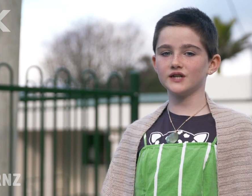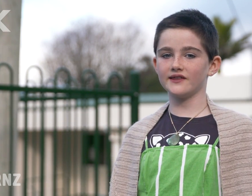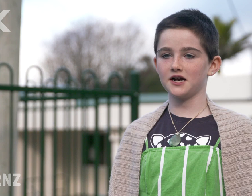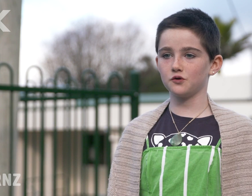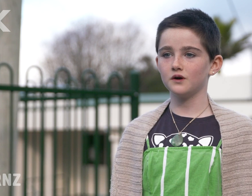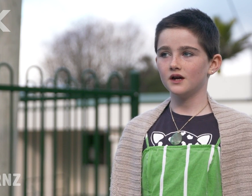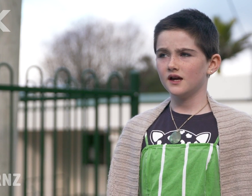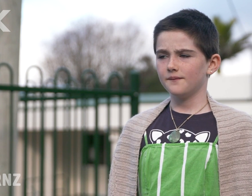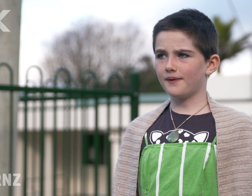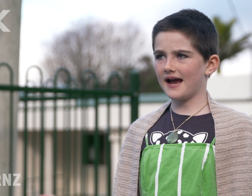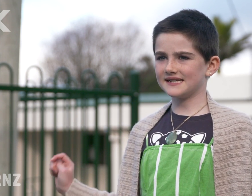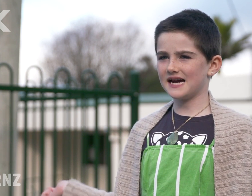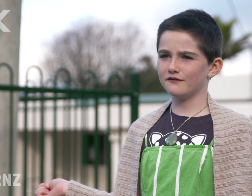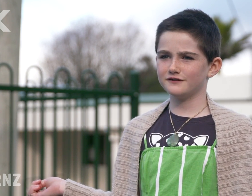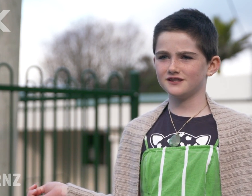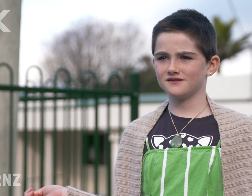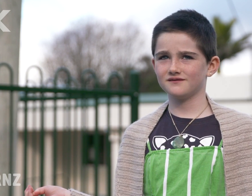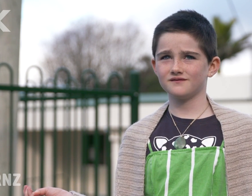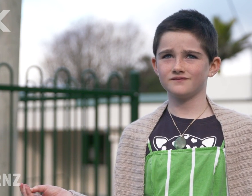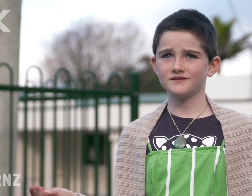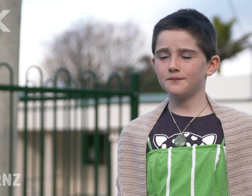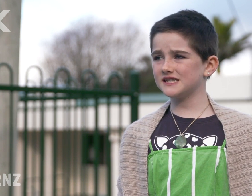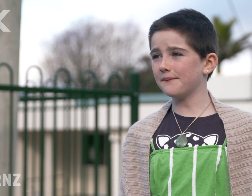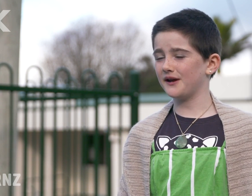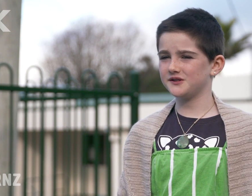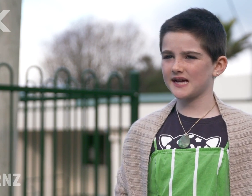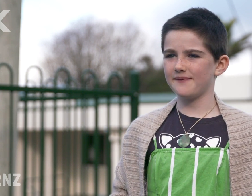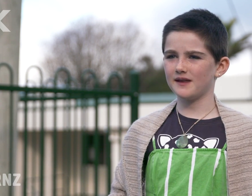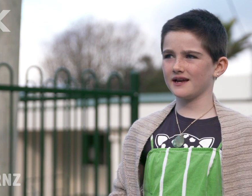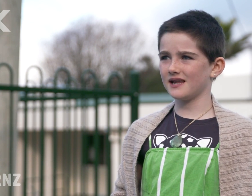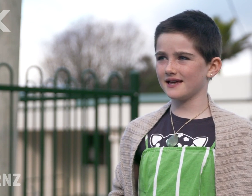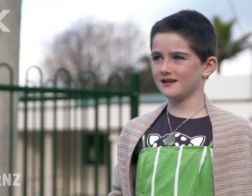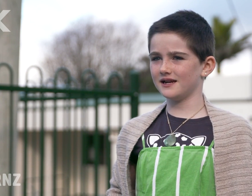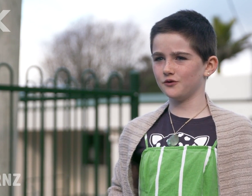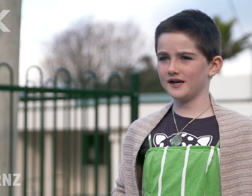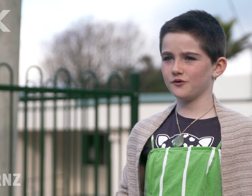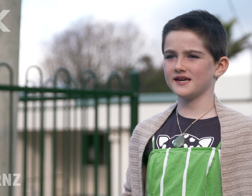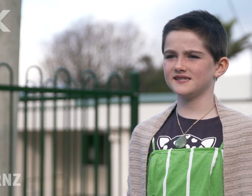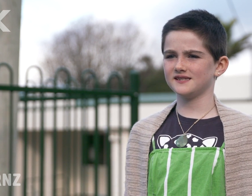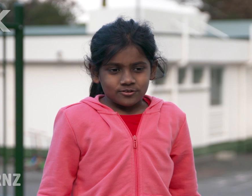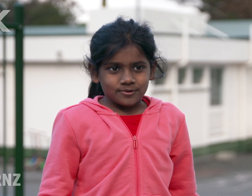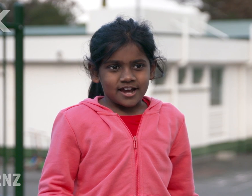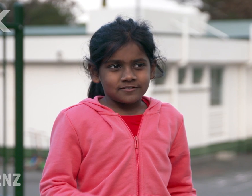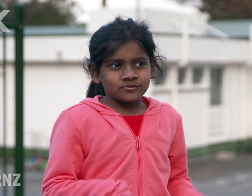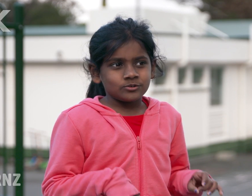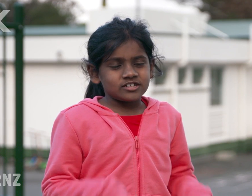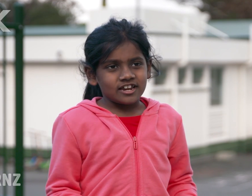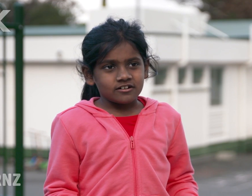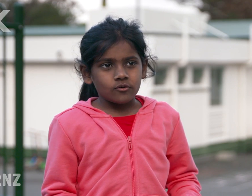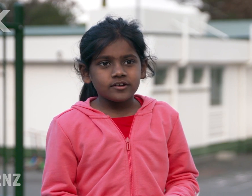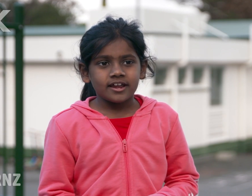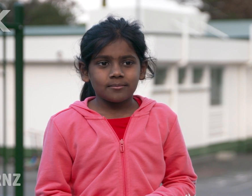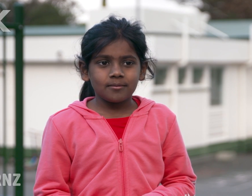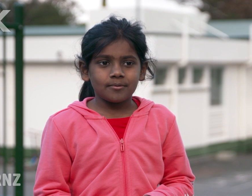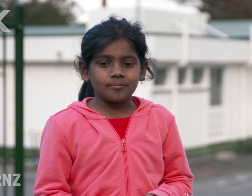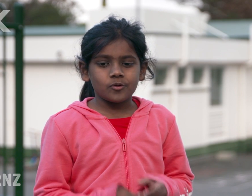have to go down the hill by ourselves. But some parents can, like the little kids. We have to stay at our